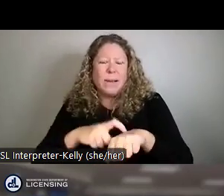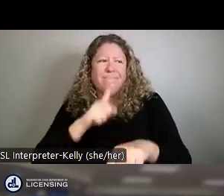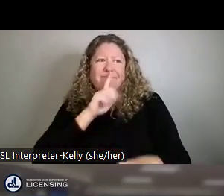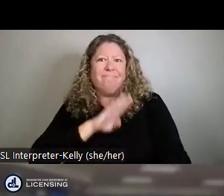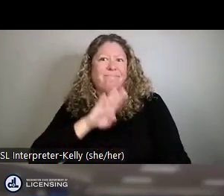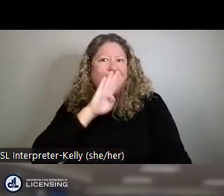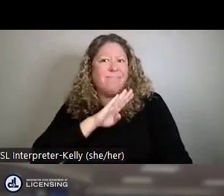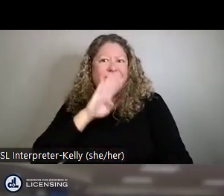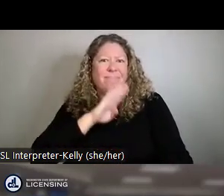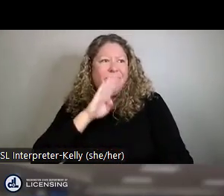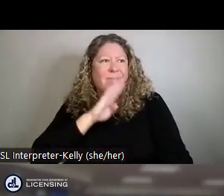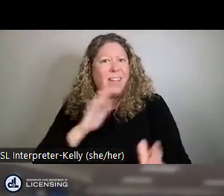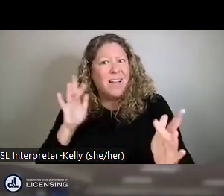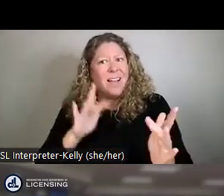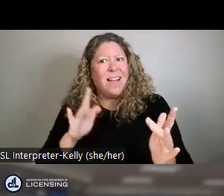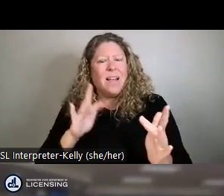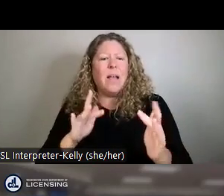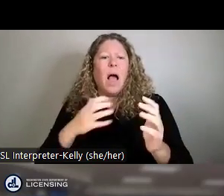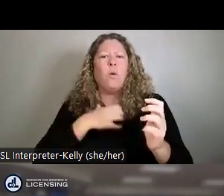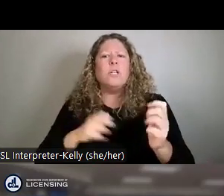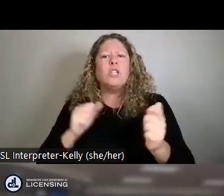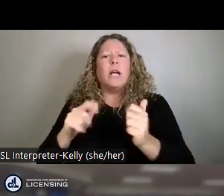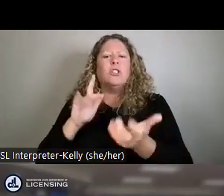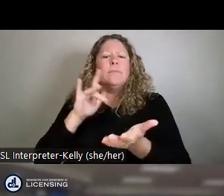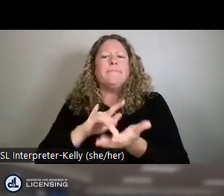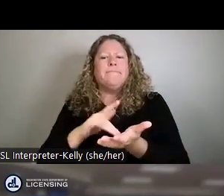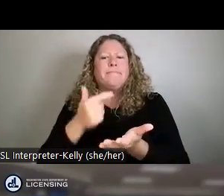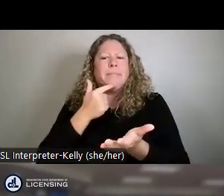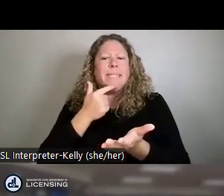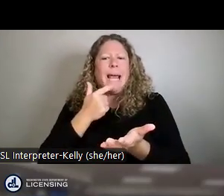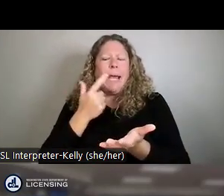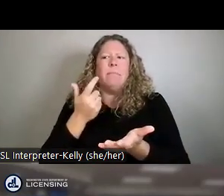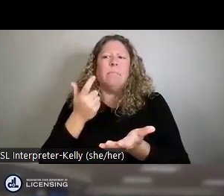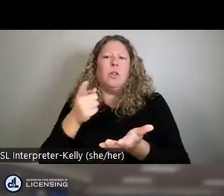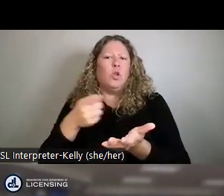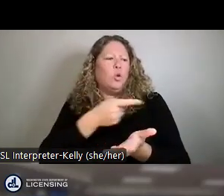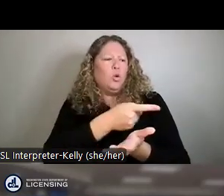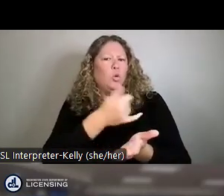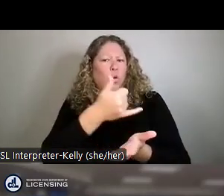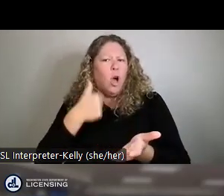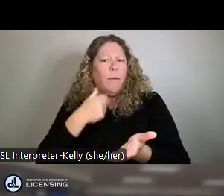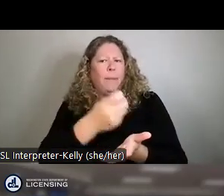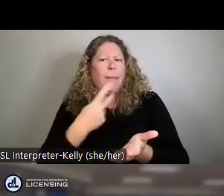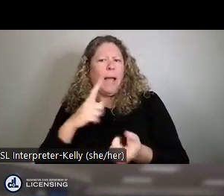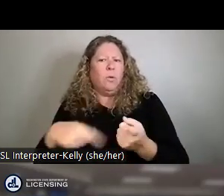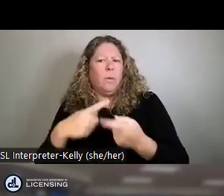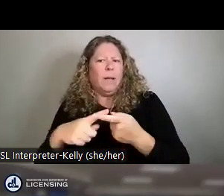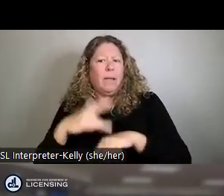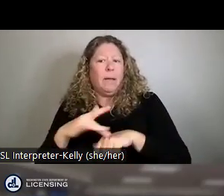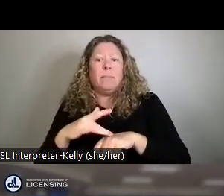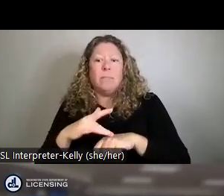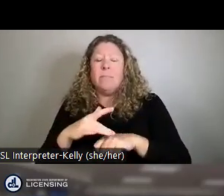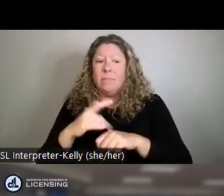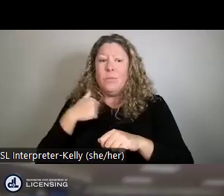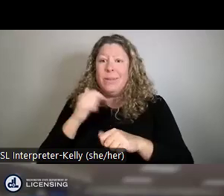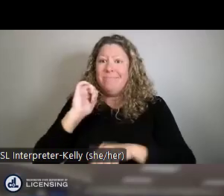that they'd really appreciate a callback option. With our new phone system, we were finally able to make that happen. Since rolling it out,